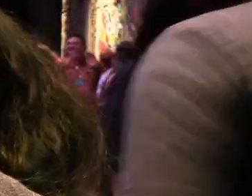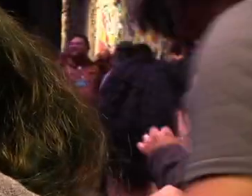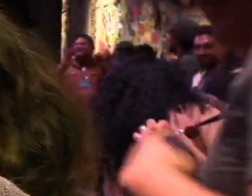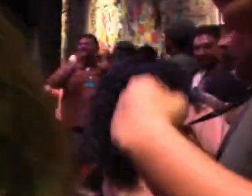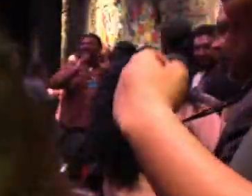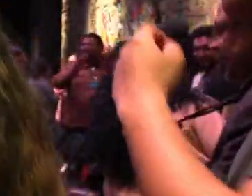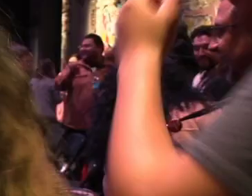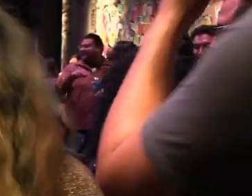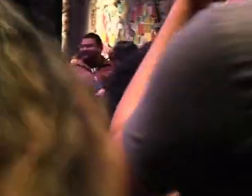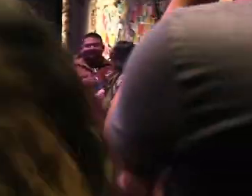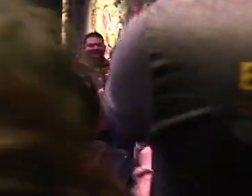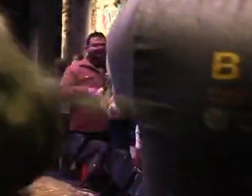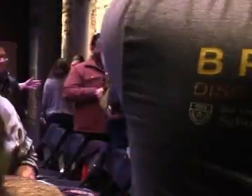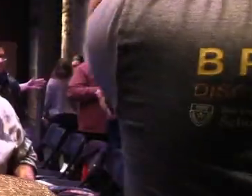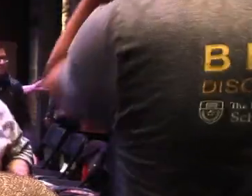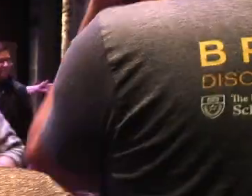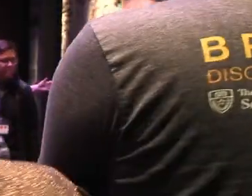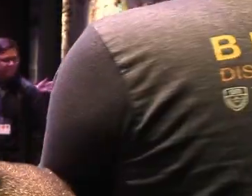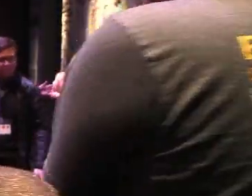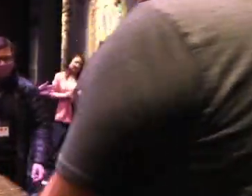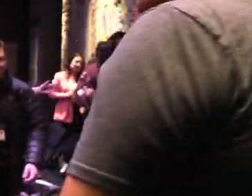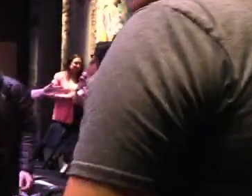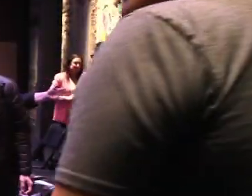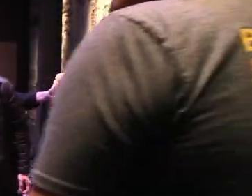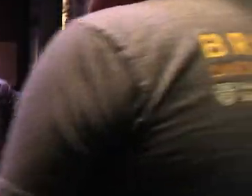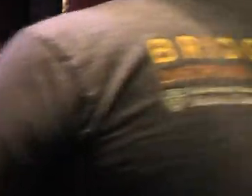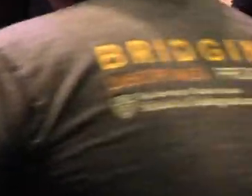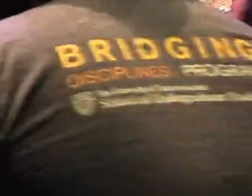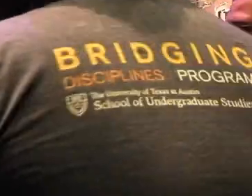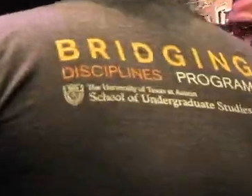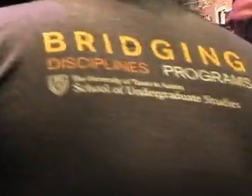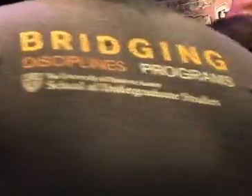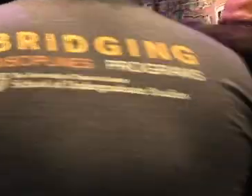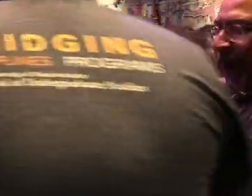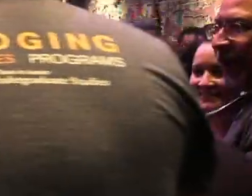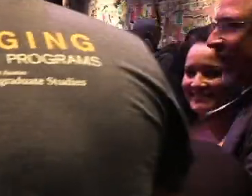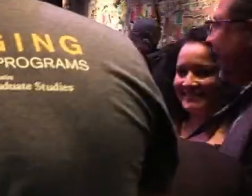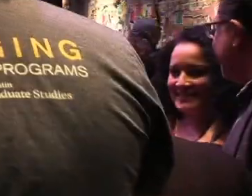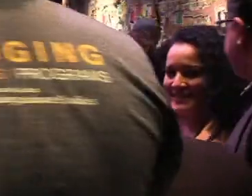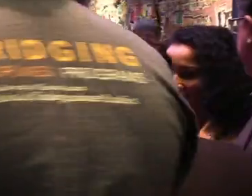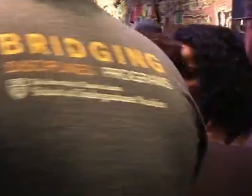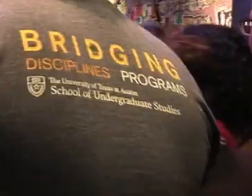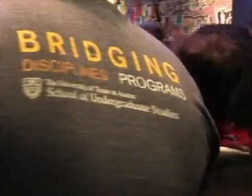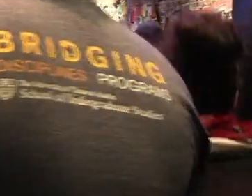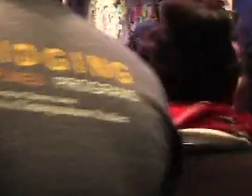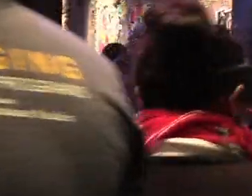Okay. So come this way, A's, come this way a little bit.